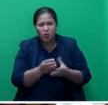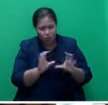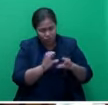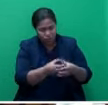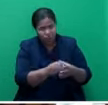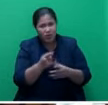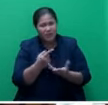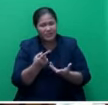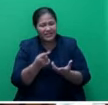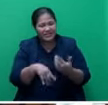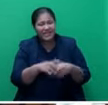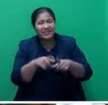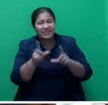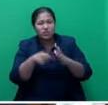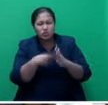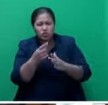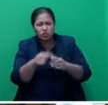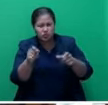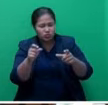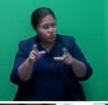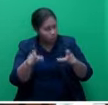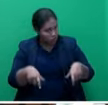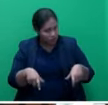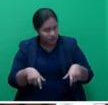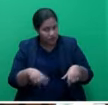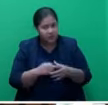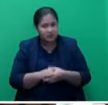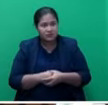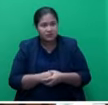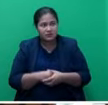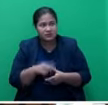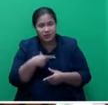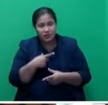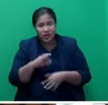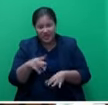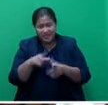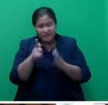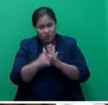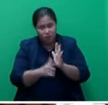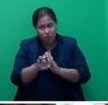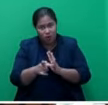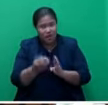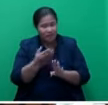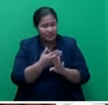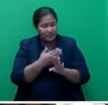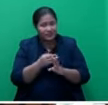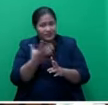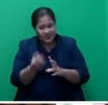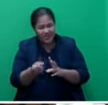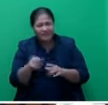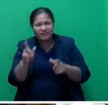magistracy in Fiji. And those of you who've been practicing for quite some time will know the couple of magistrates